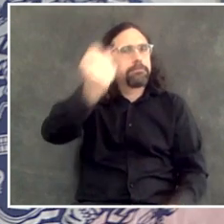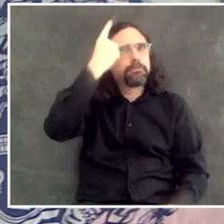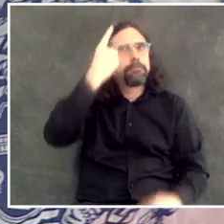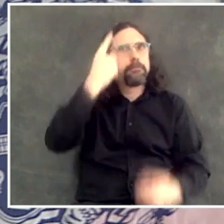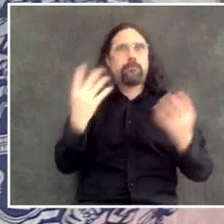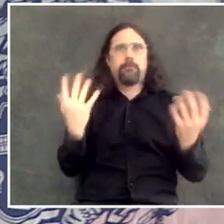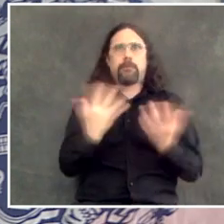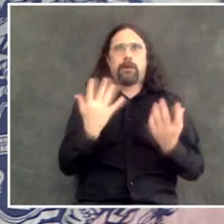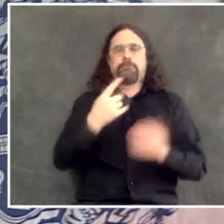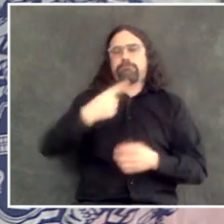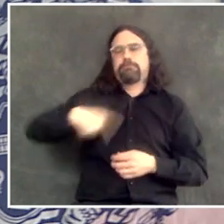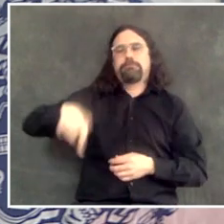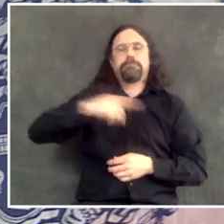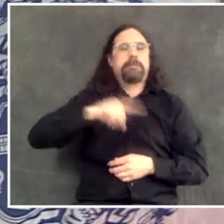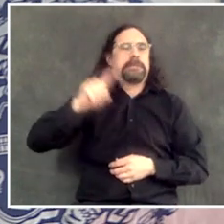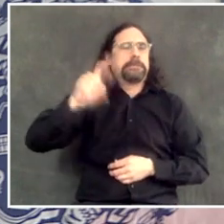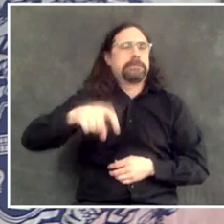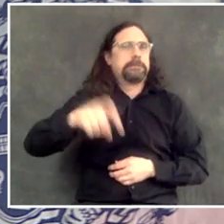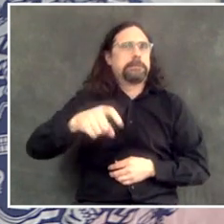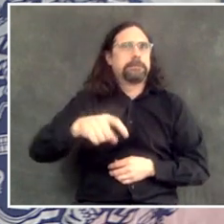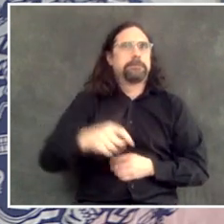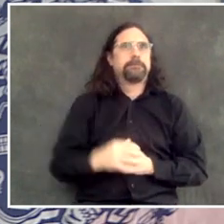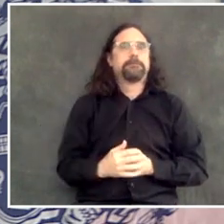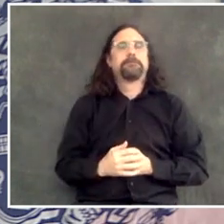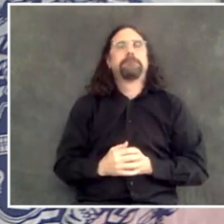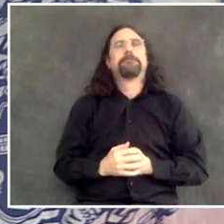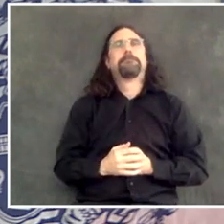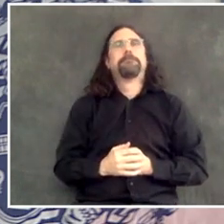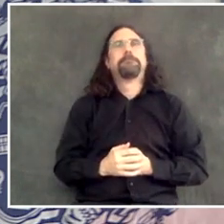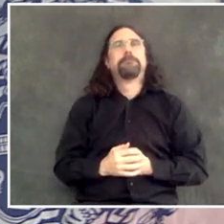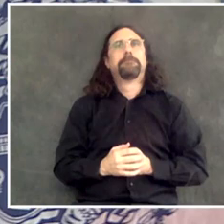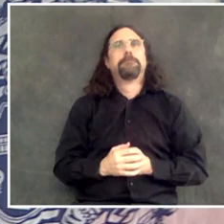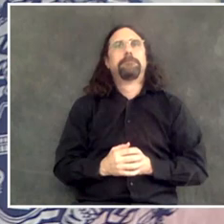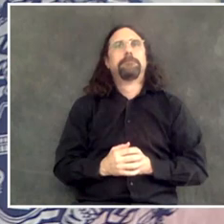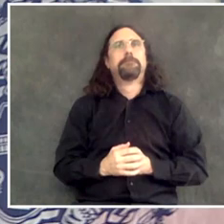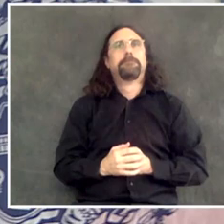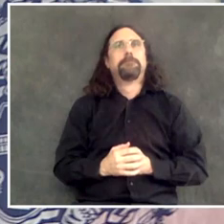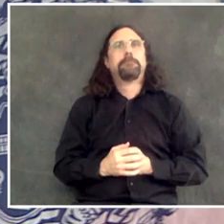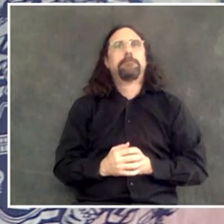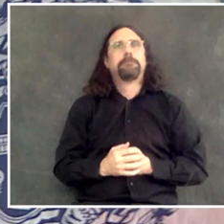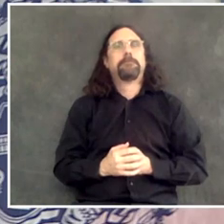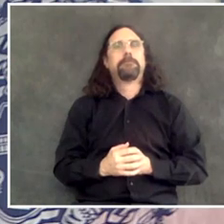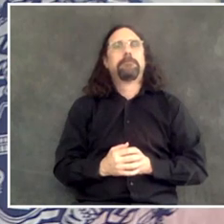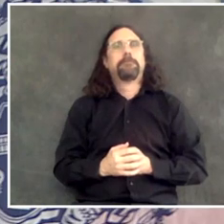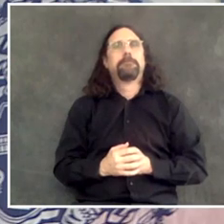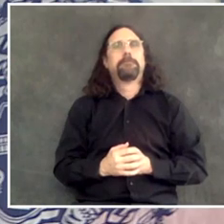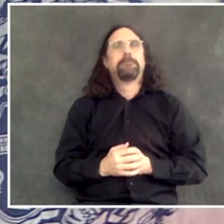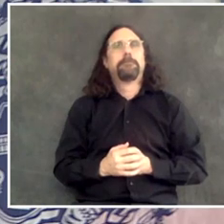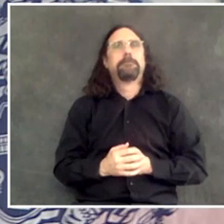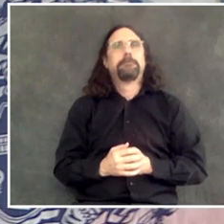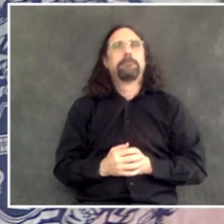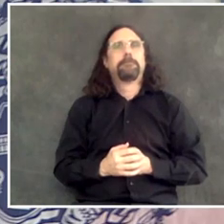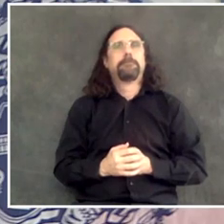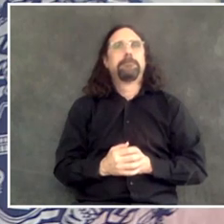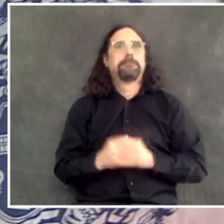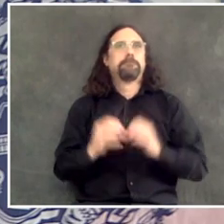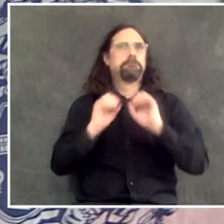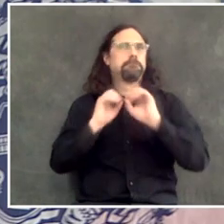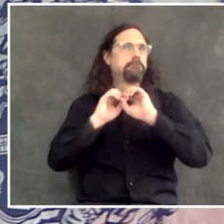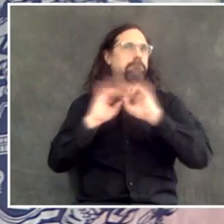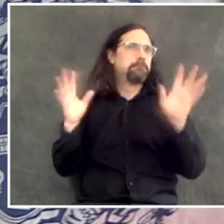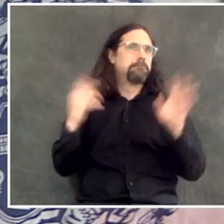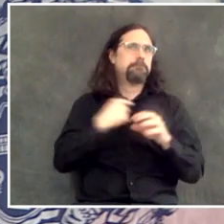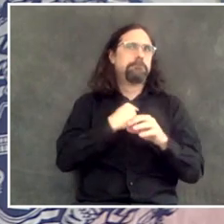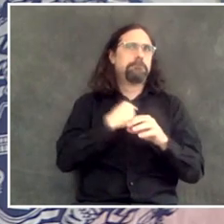We've obviously looked at every piece of the equation, and the PPEs,